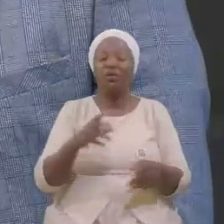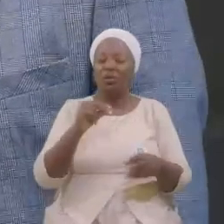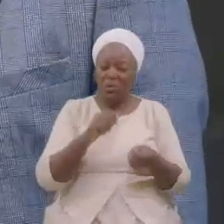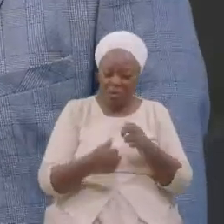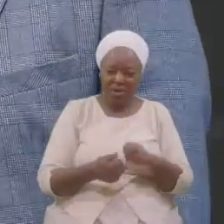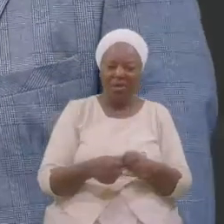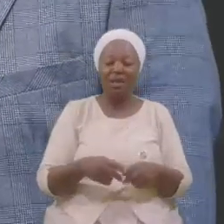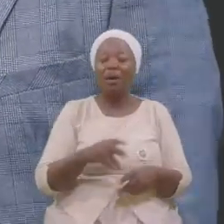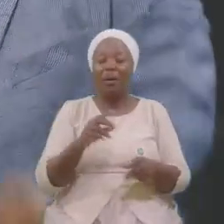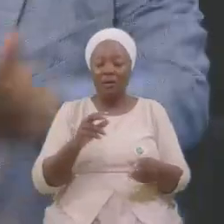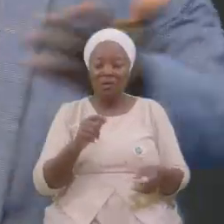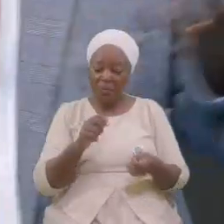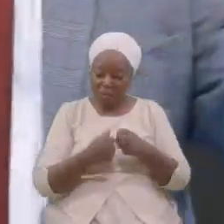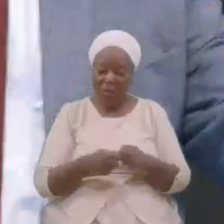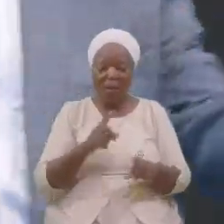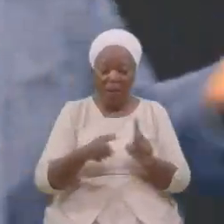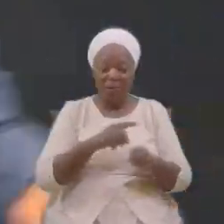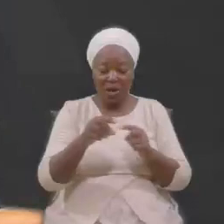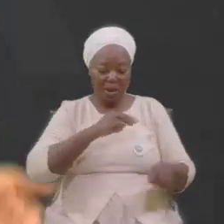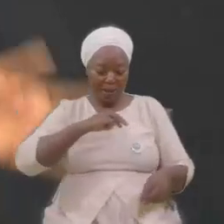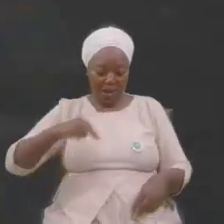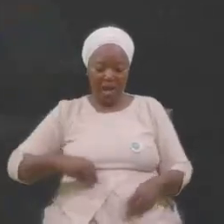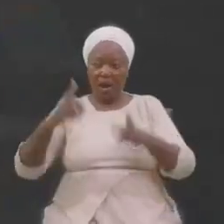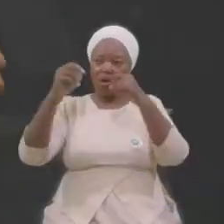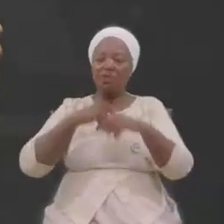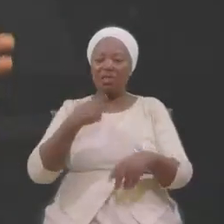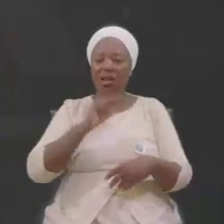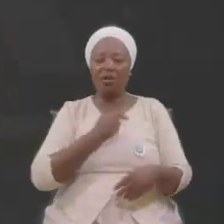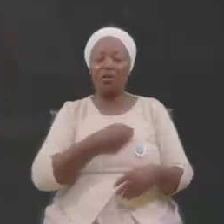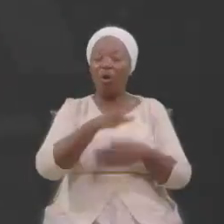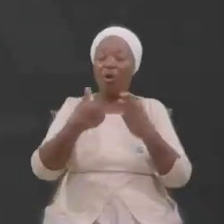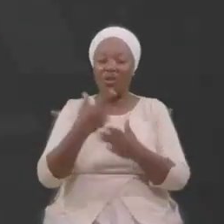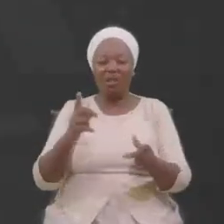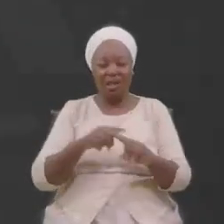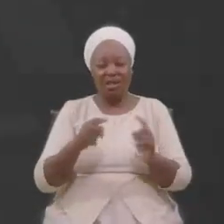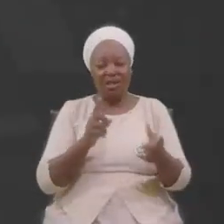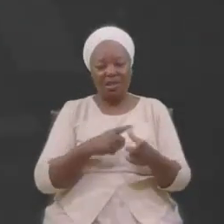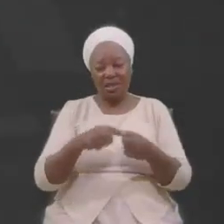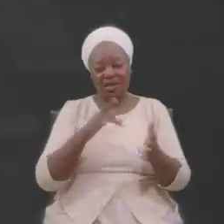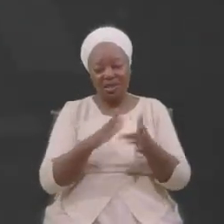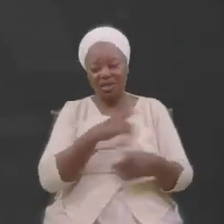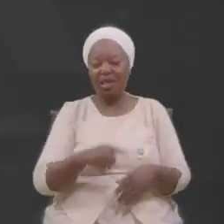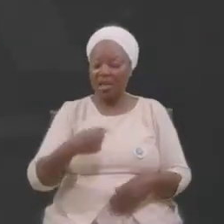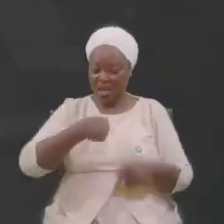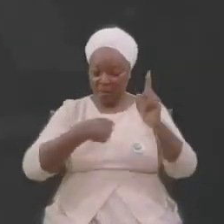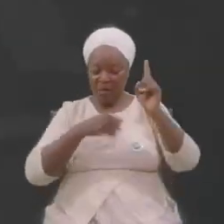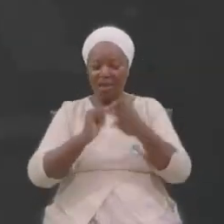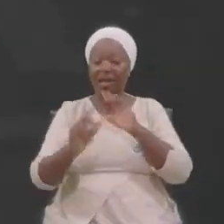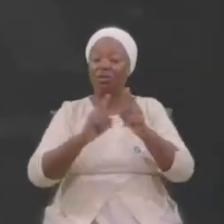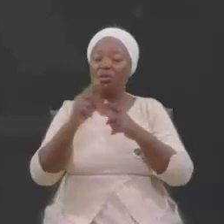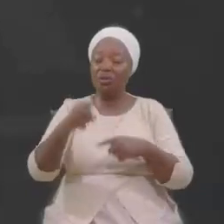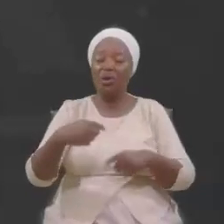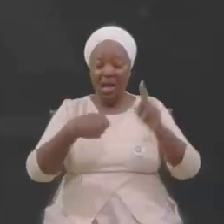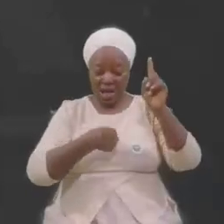comes, he will tell us all things. And Jesus said, I that speak unto you, I am